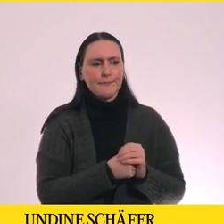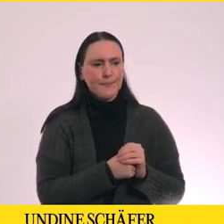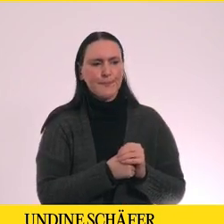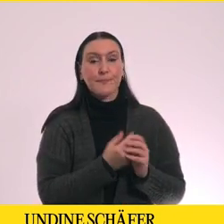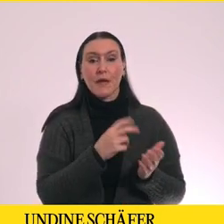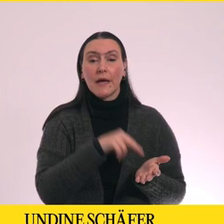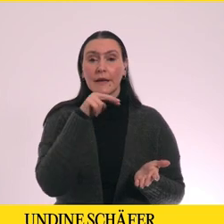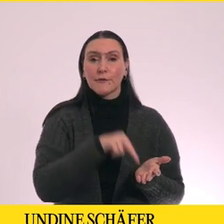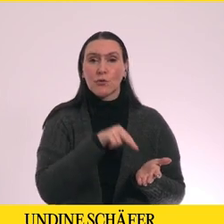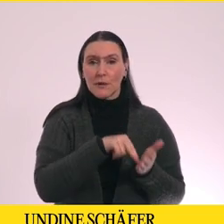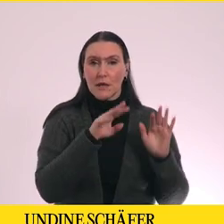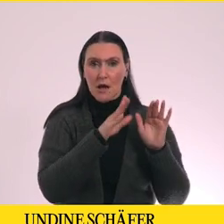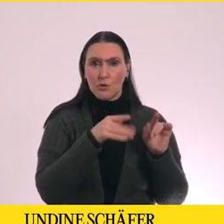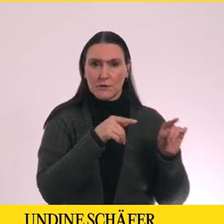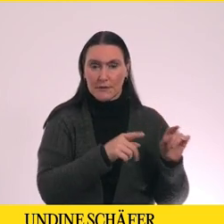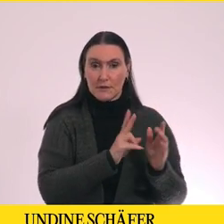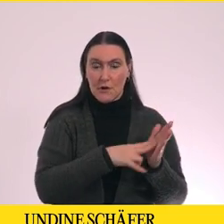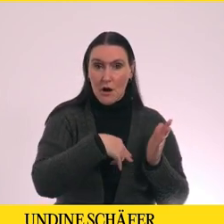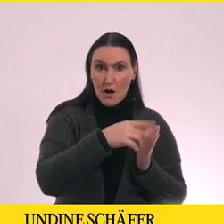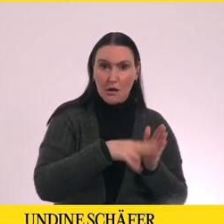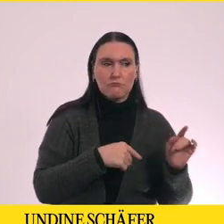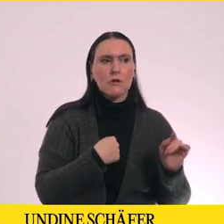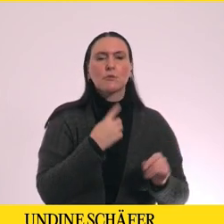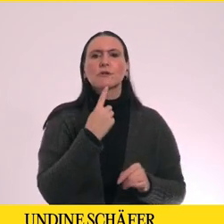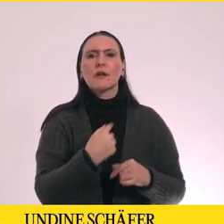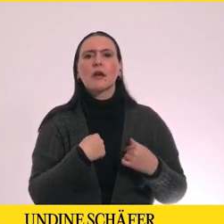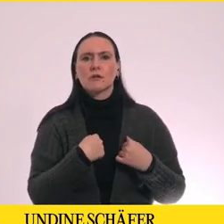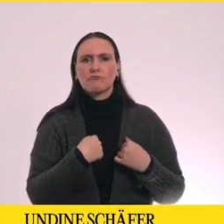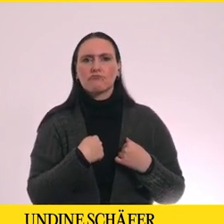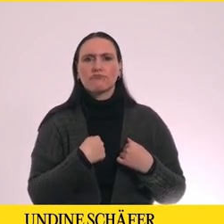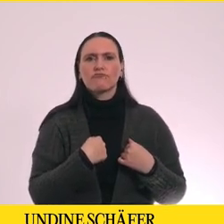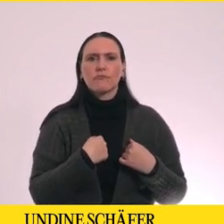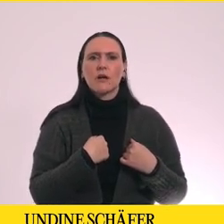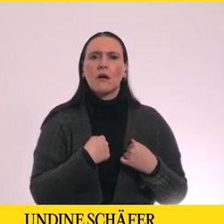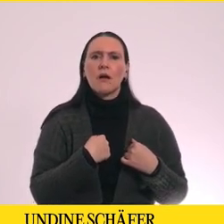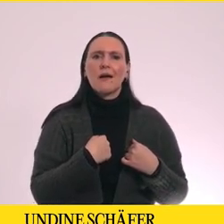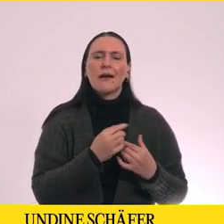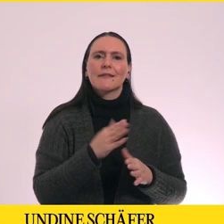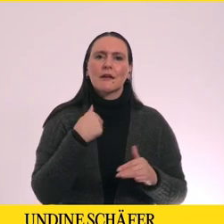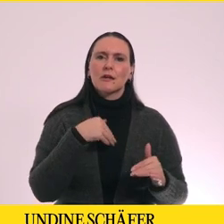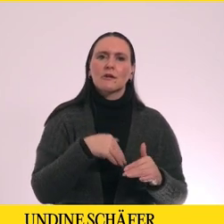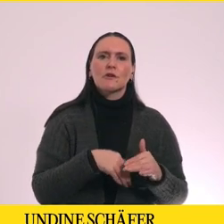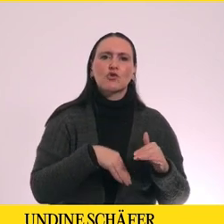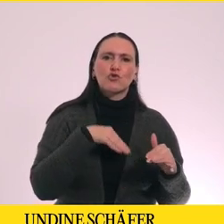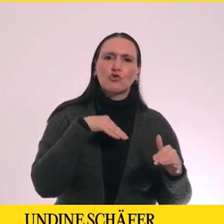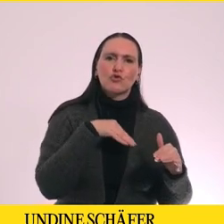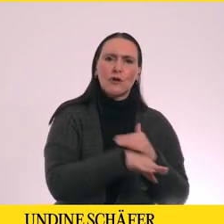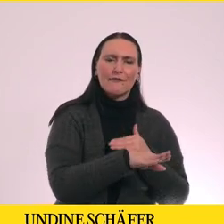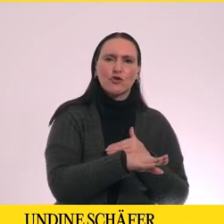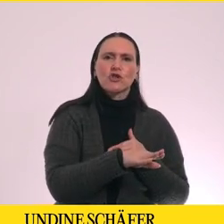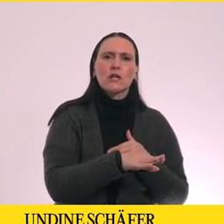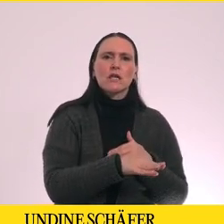Trampoline House defines itself as a refugee justice community center. And justice and